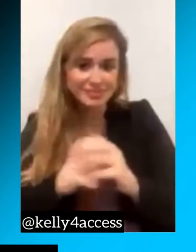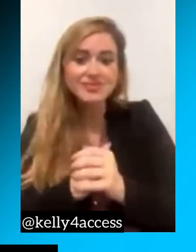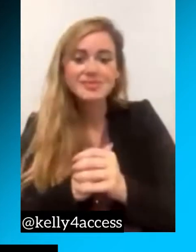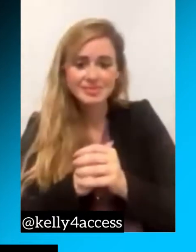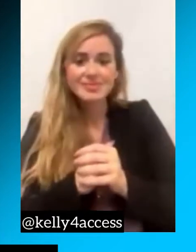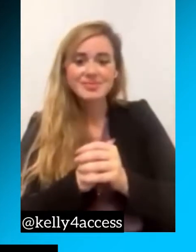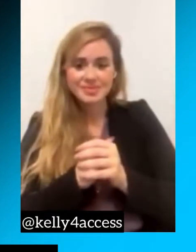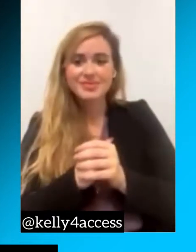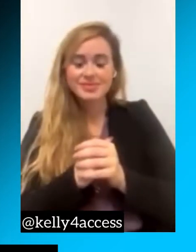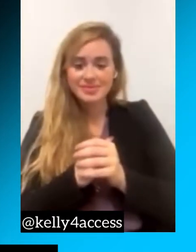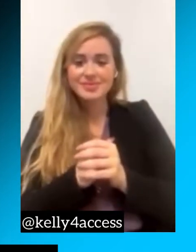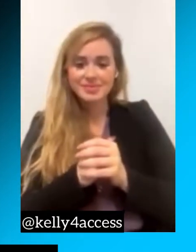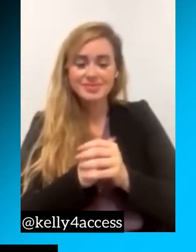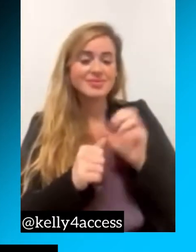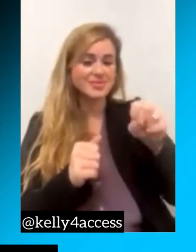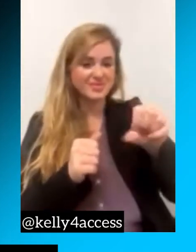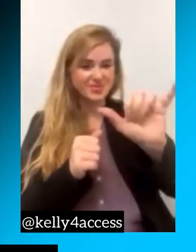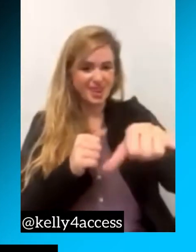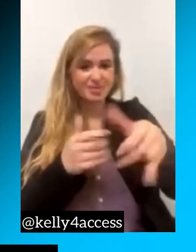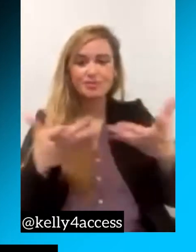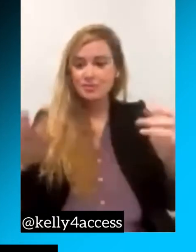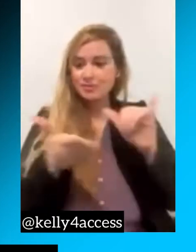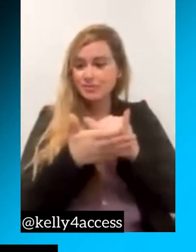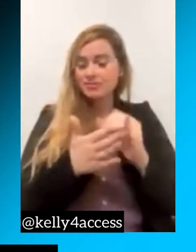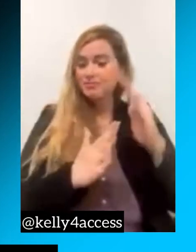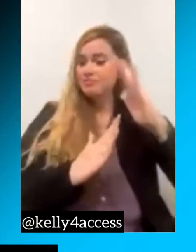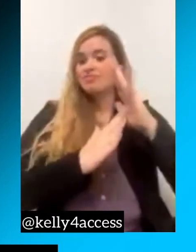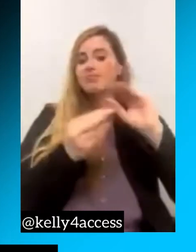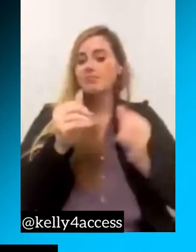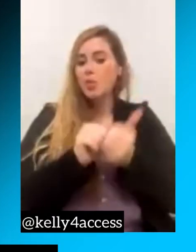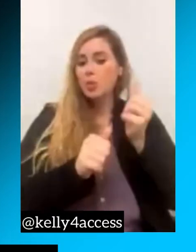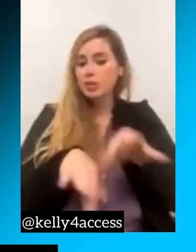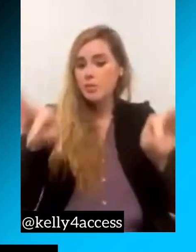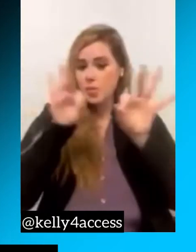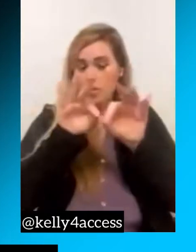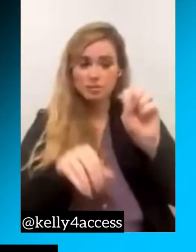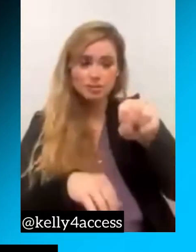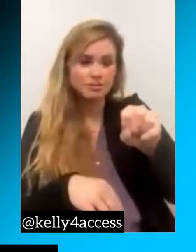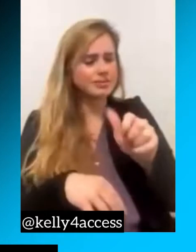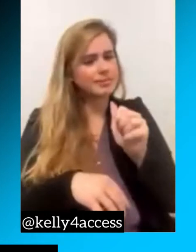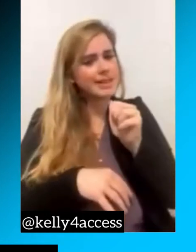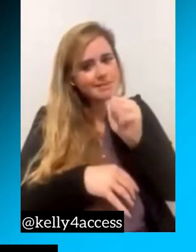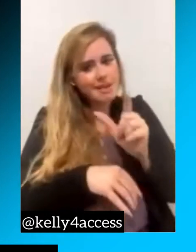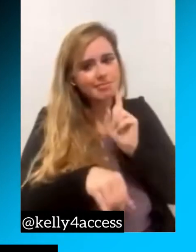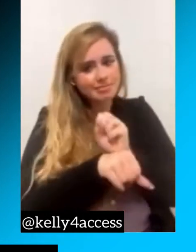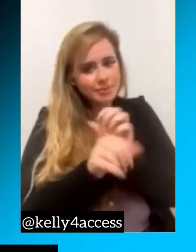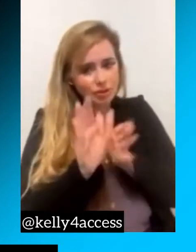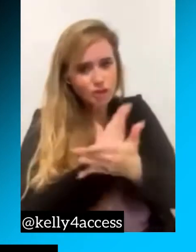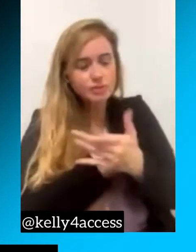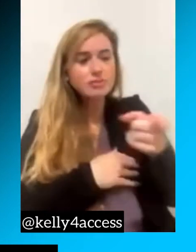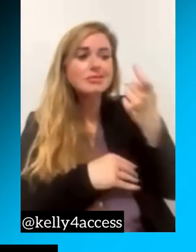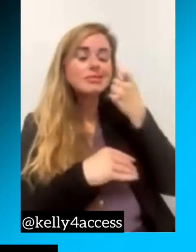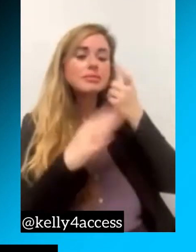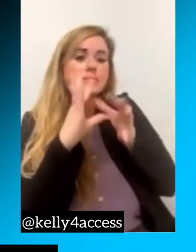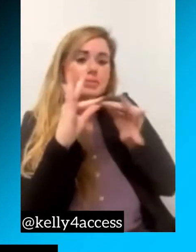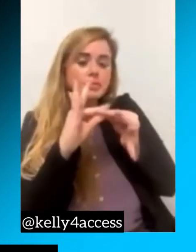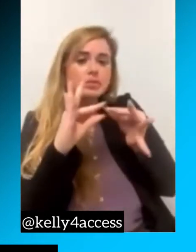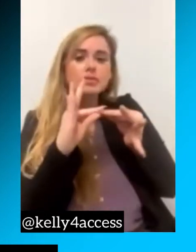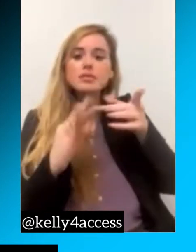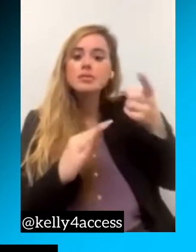So yeah, that was number one on my list. One of the things that you mentioned right now that